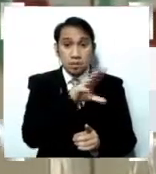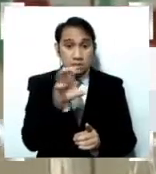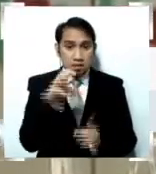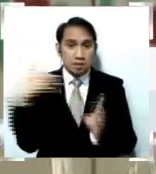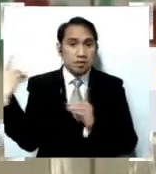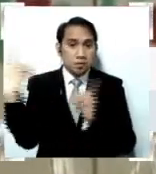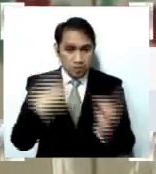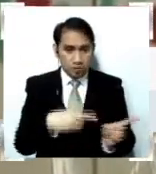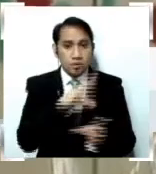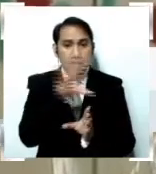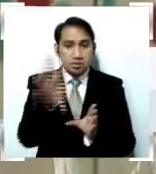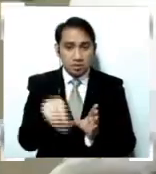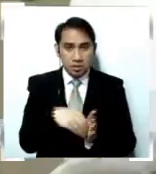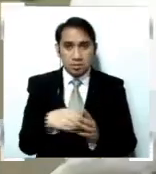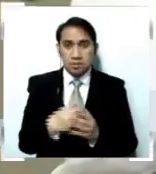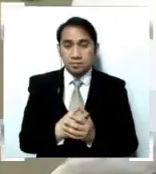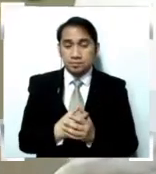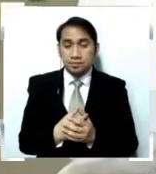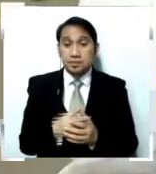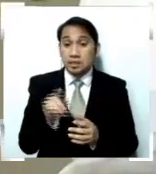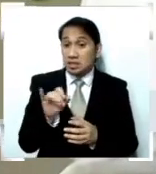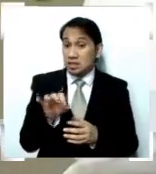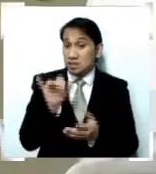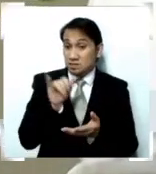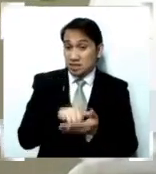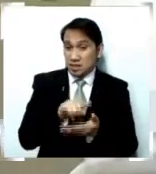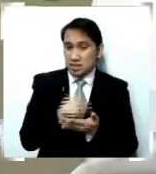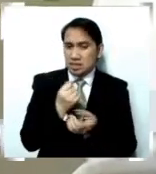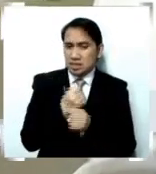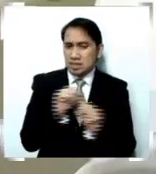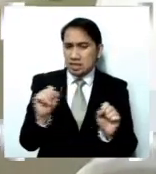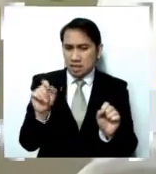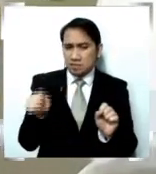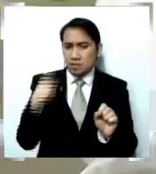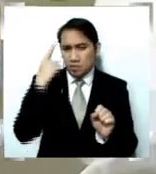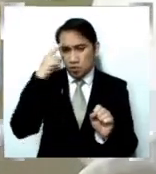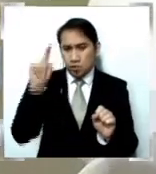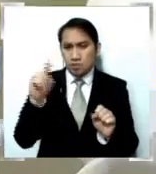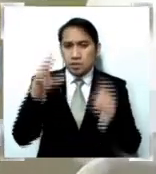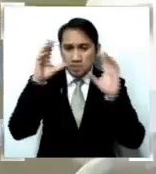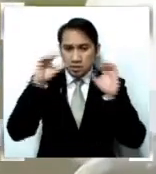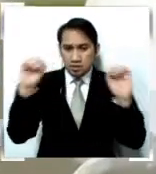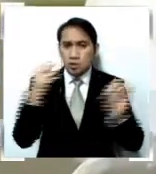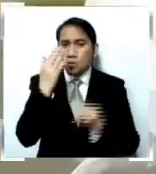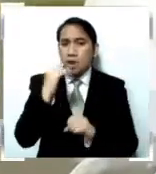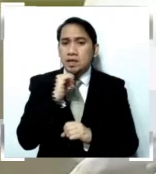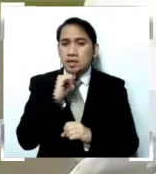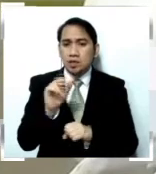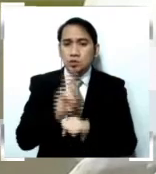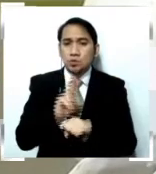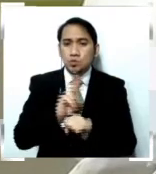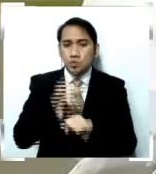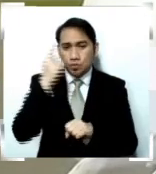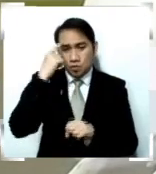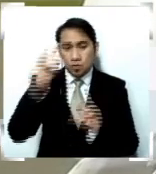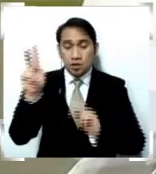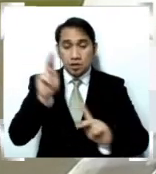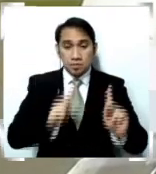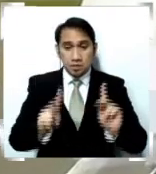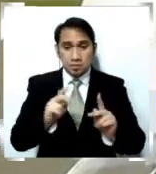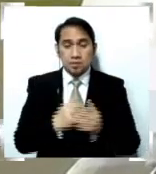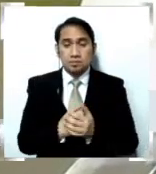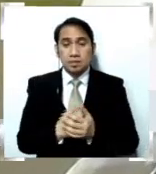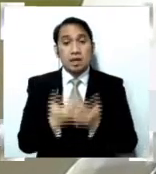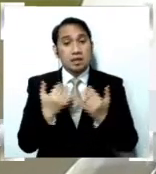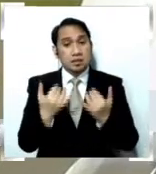is the safest vaccine for the president, why are we not using it for the ordinary Filipinos? The president officially said that he opted for